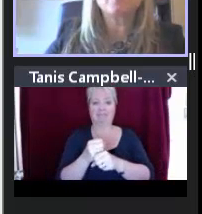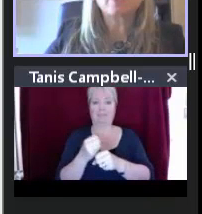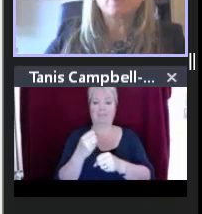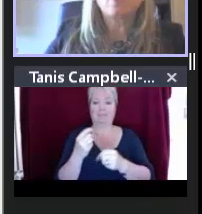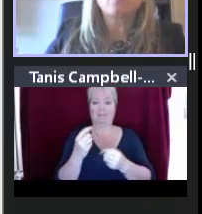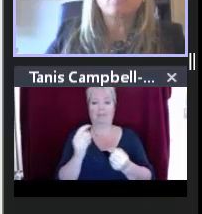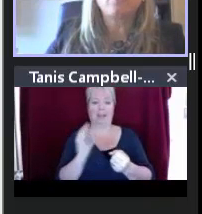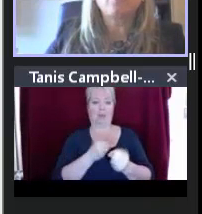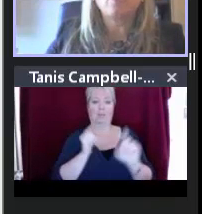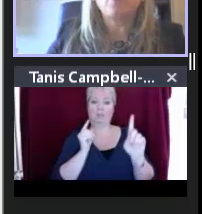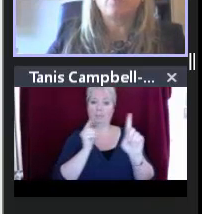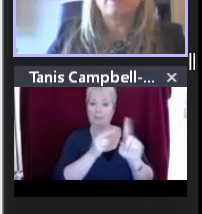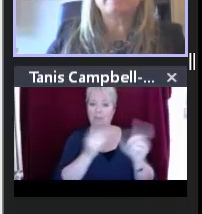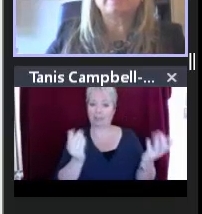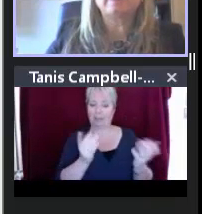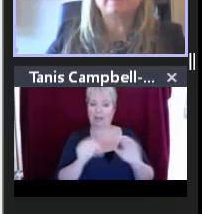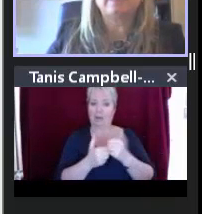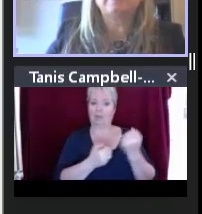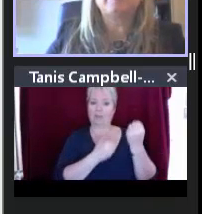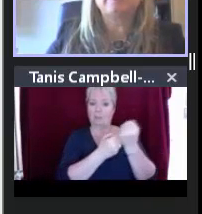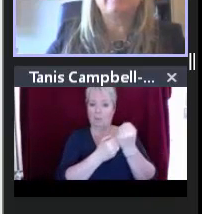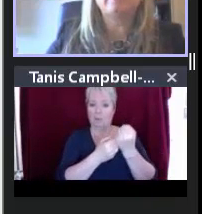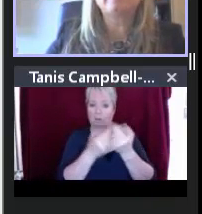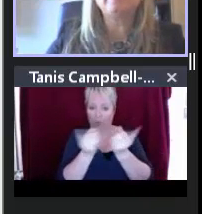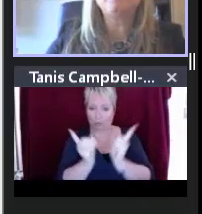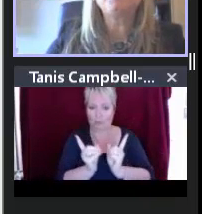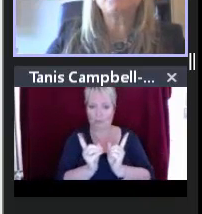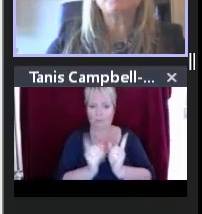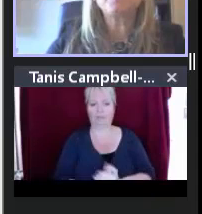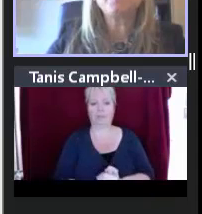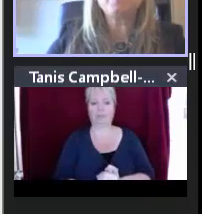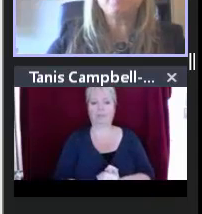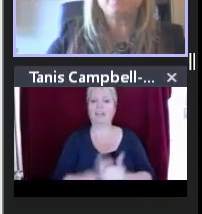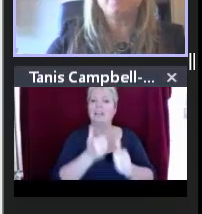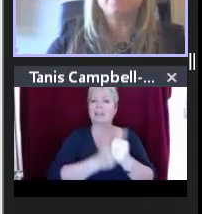Canada. I'll go through our programs, as I said, specifically.